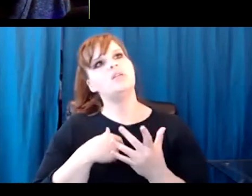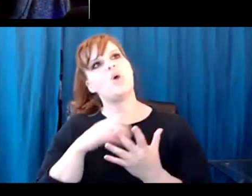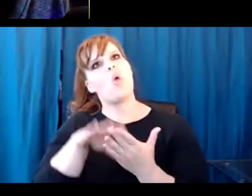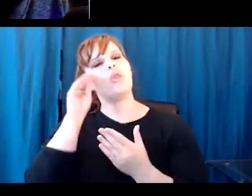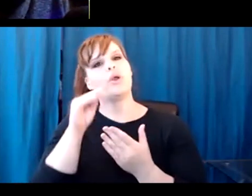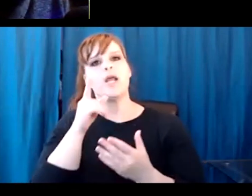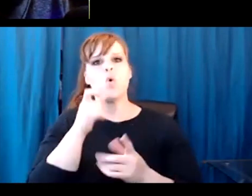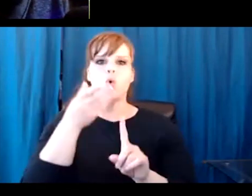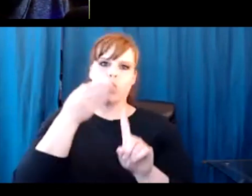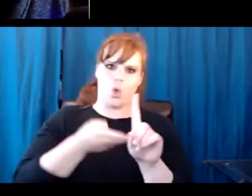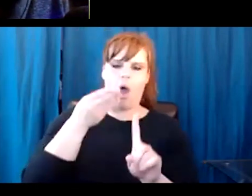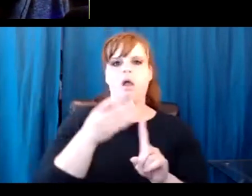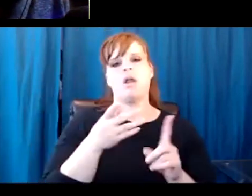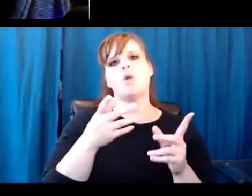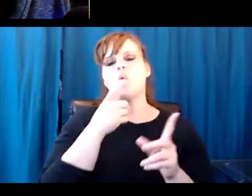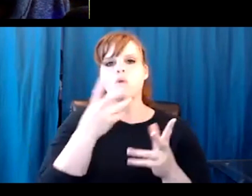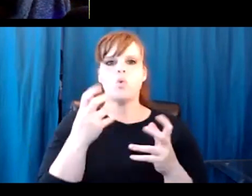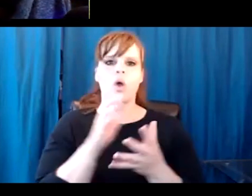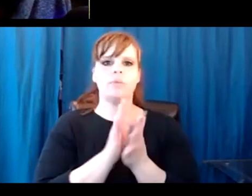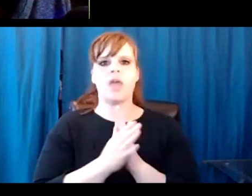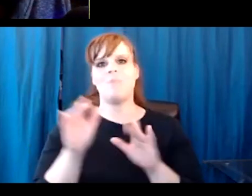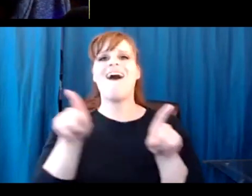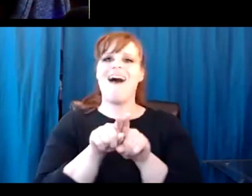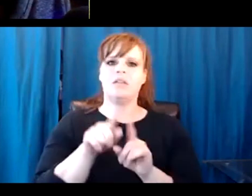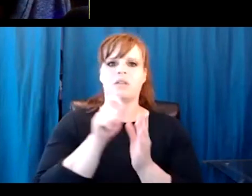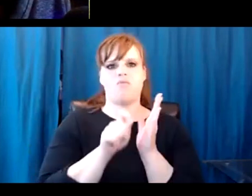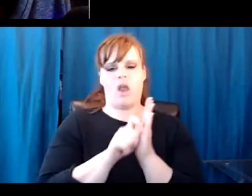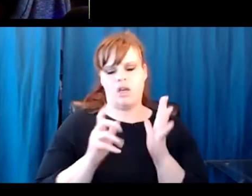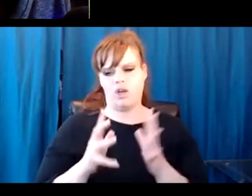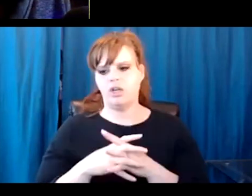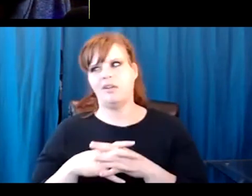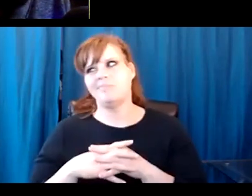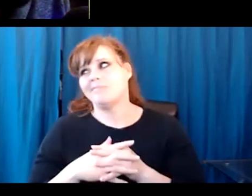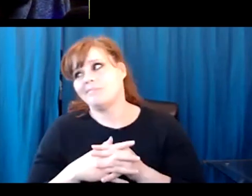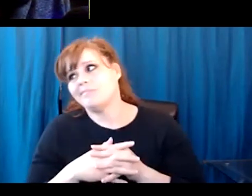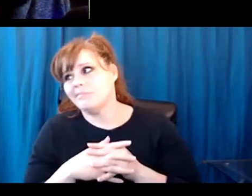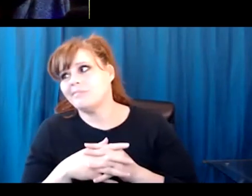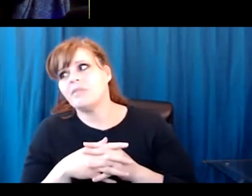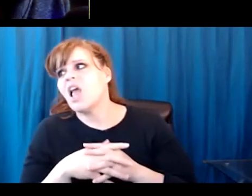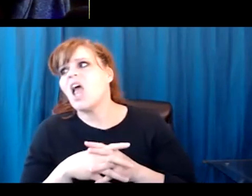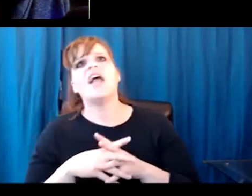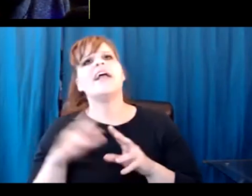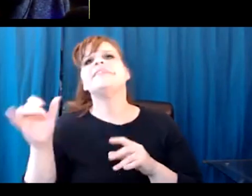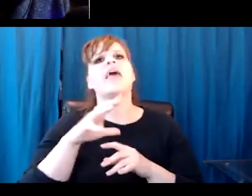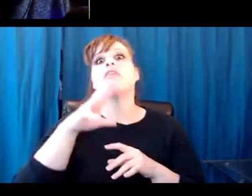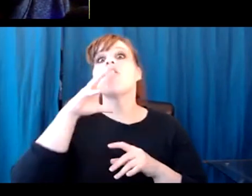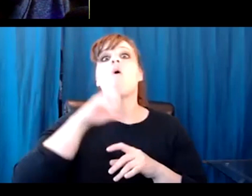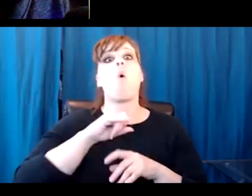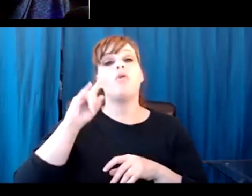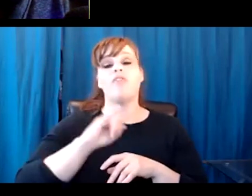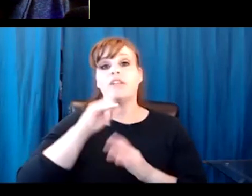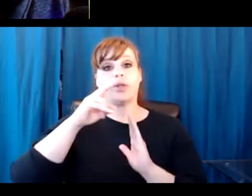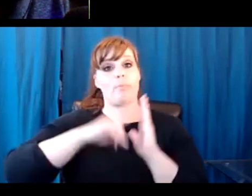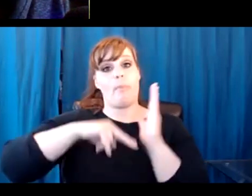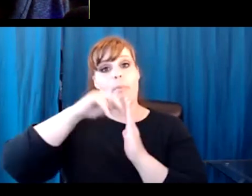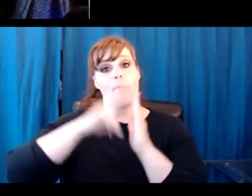you are and who you want to be as a writer. And it's like with, you know, the old painters, you know, you got good at painting